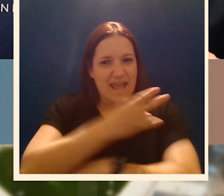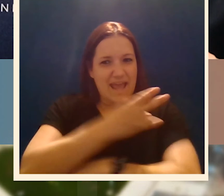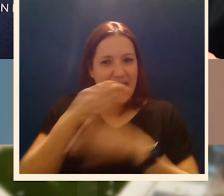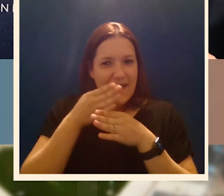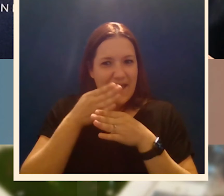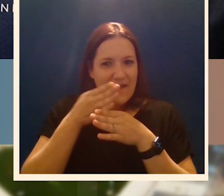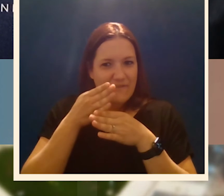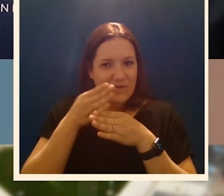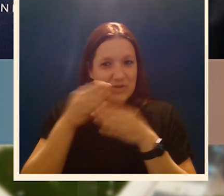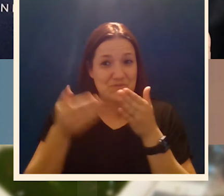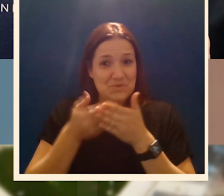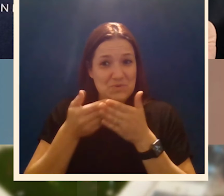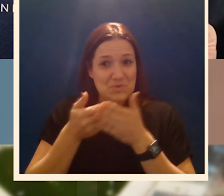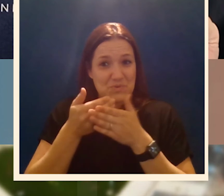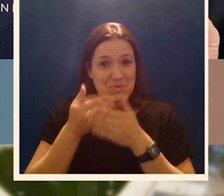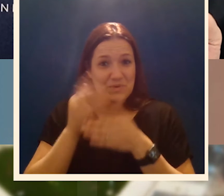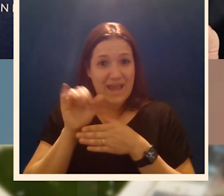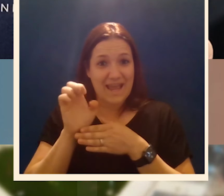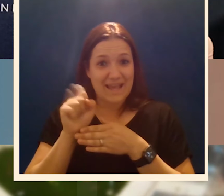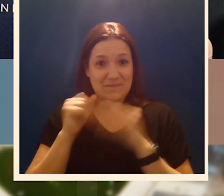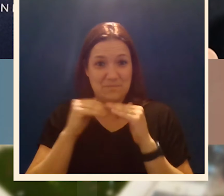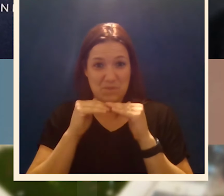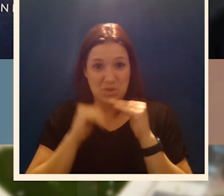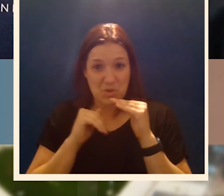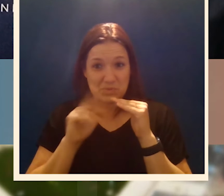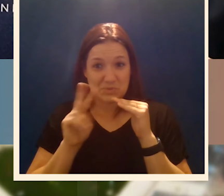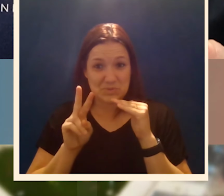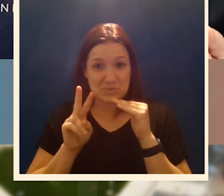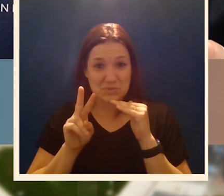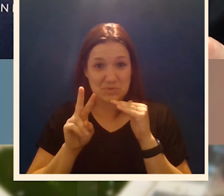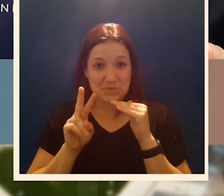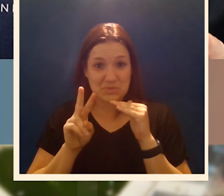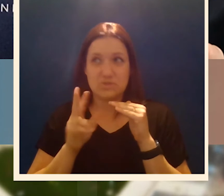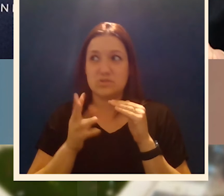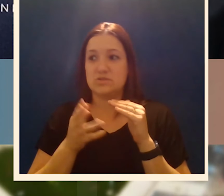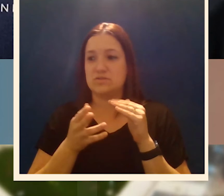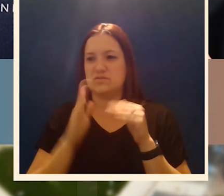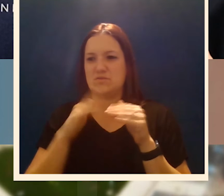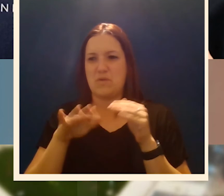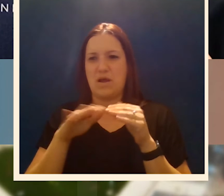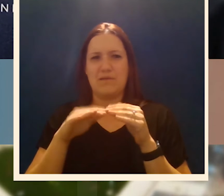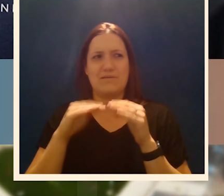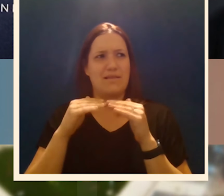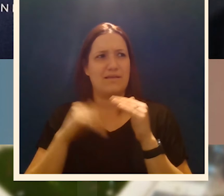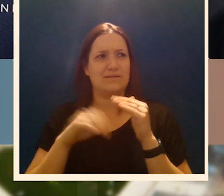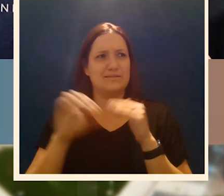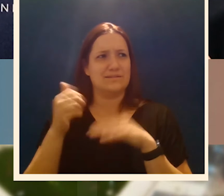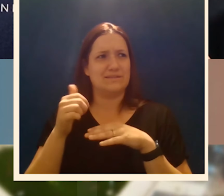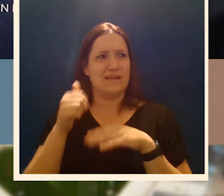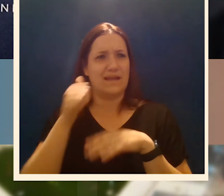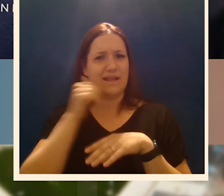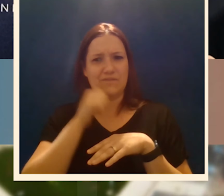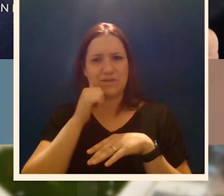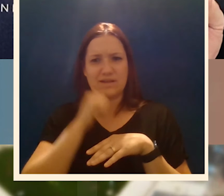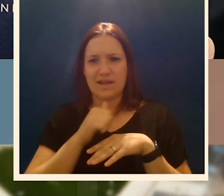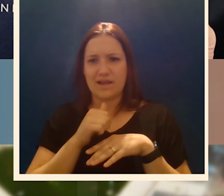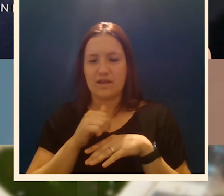per 100,000 that we have to get below 2, which would be about less than 10 cases a day for us.